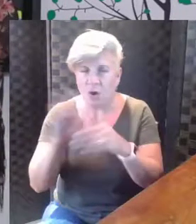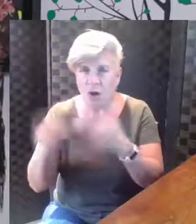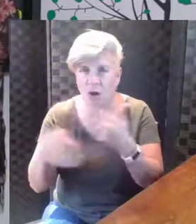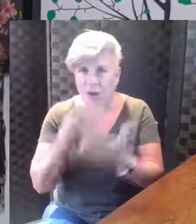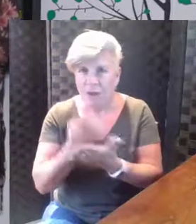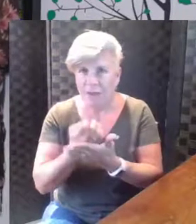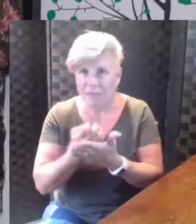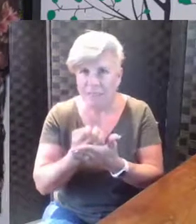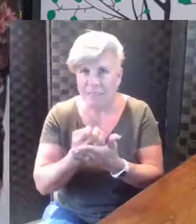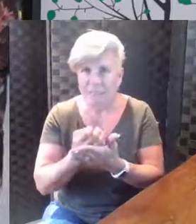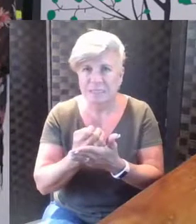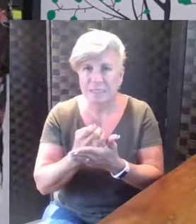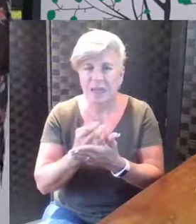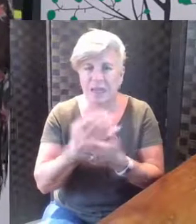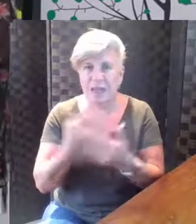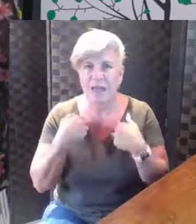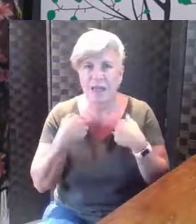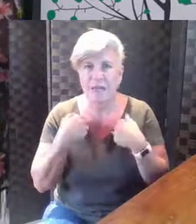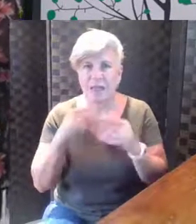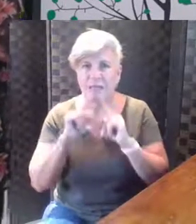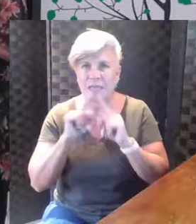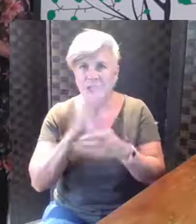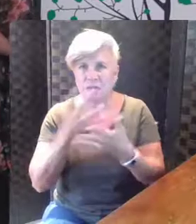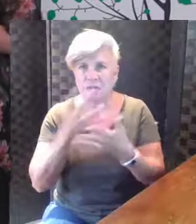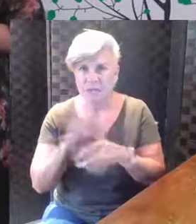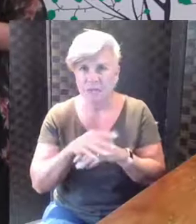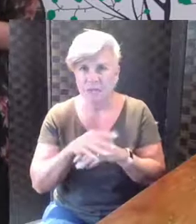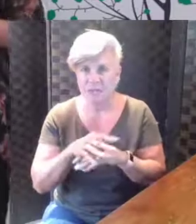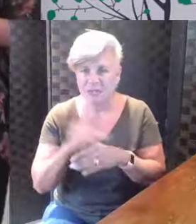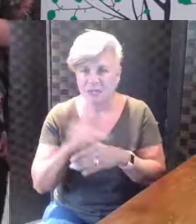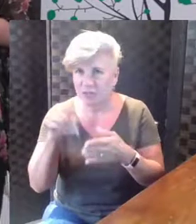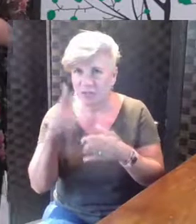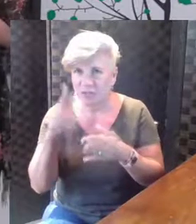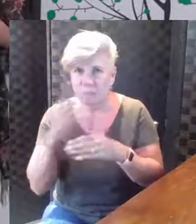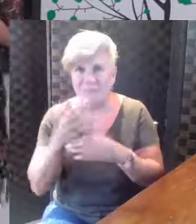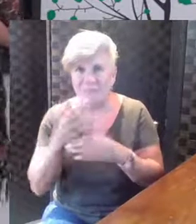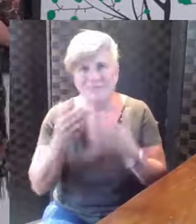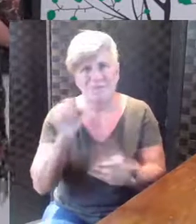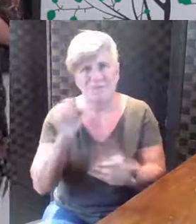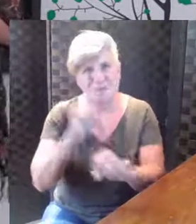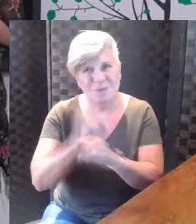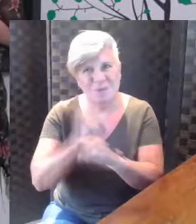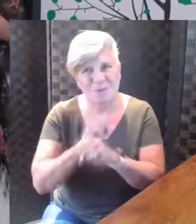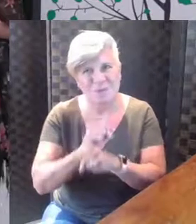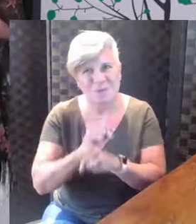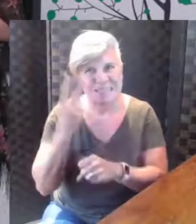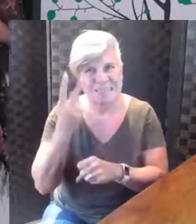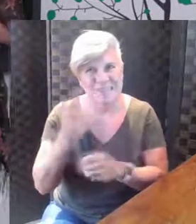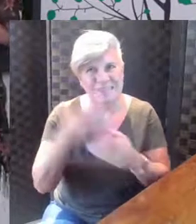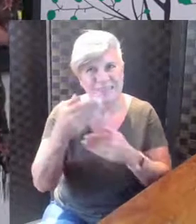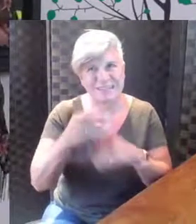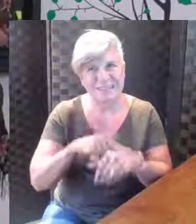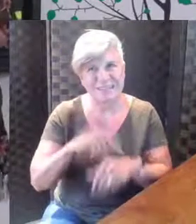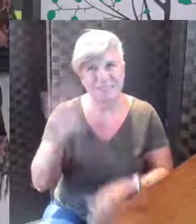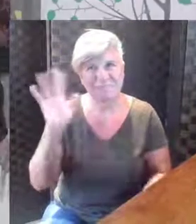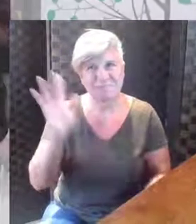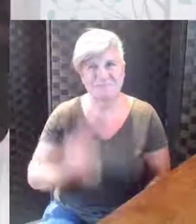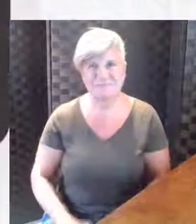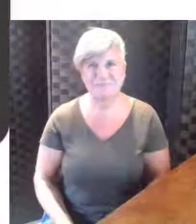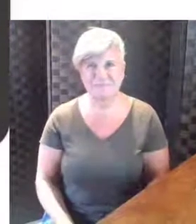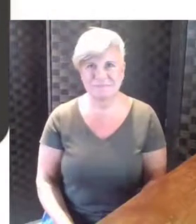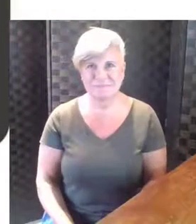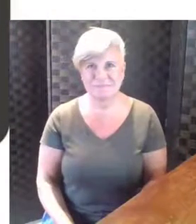of your evidence, have a complete answer, and check if it's reasonable. Thanks for your hard work today, guys. I will see you next time.